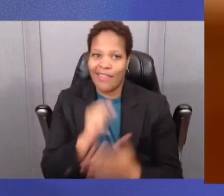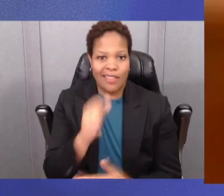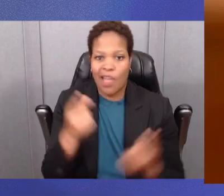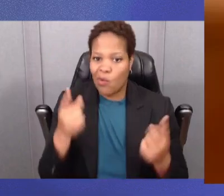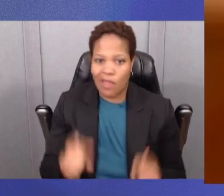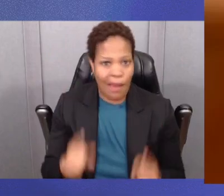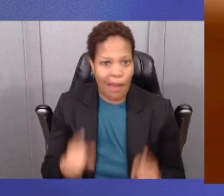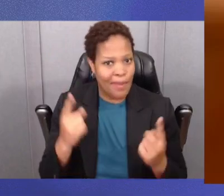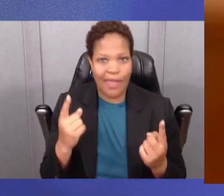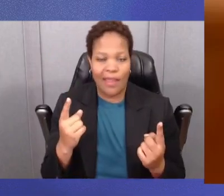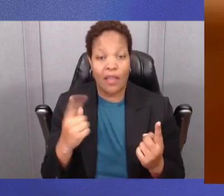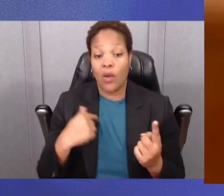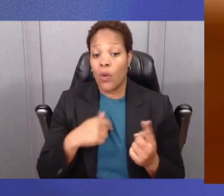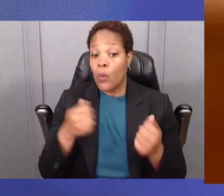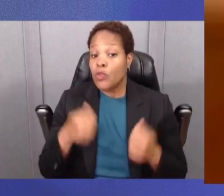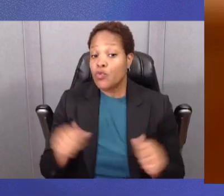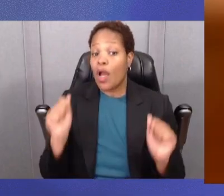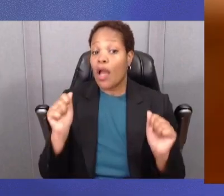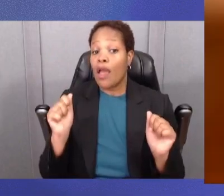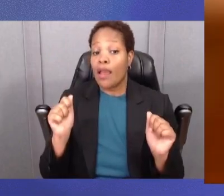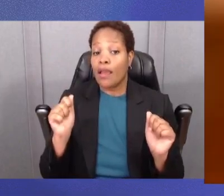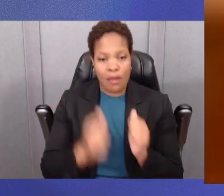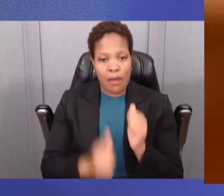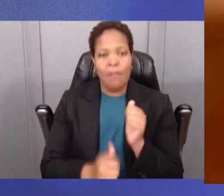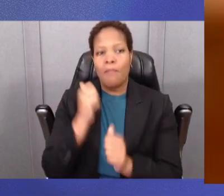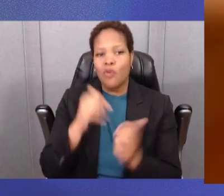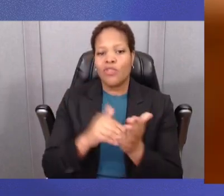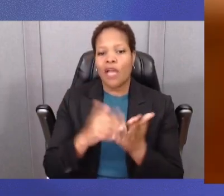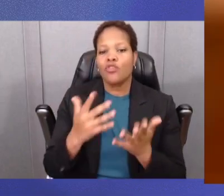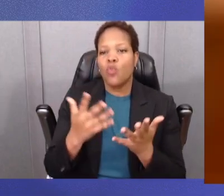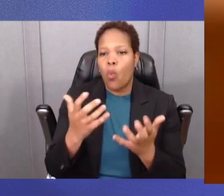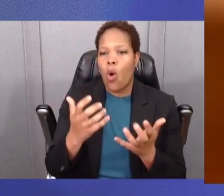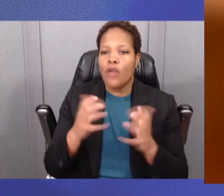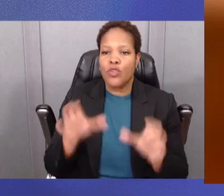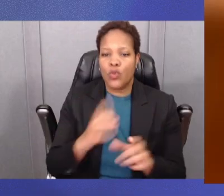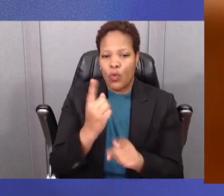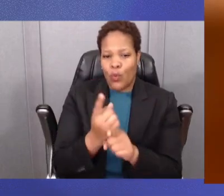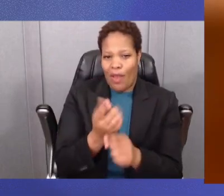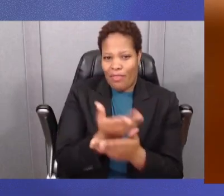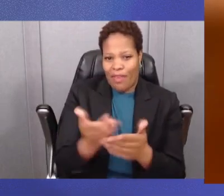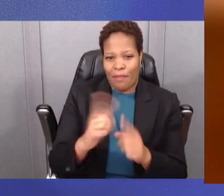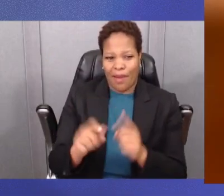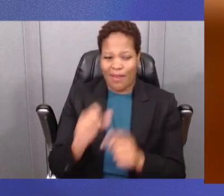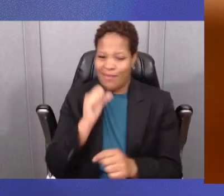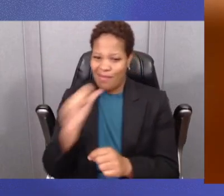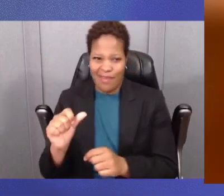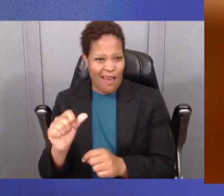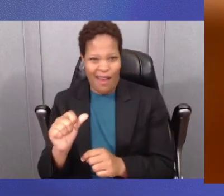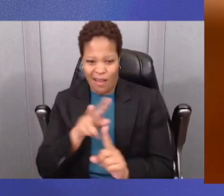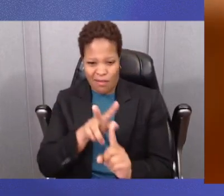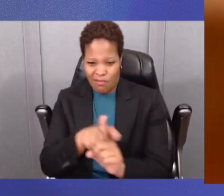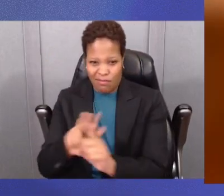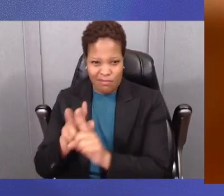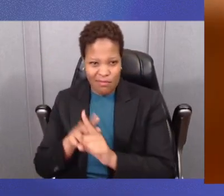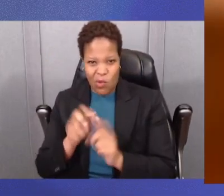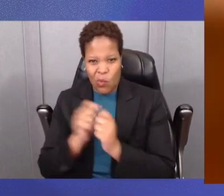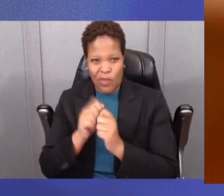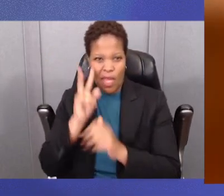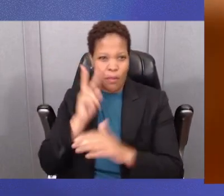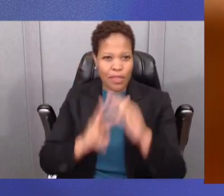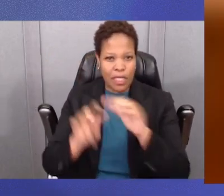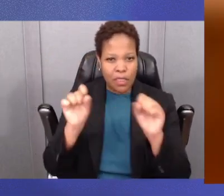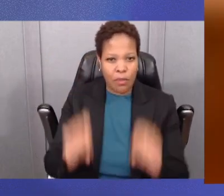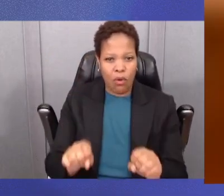trying. Most doctors want to do the right thing, but we aren't really practicing in a predictable scientific way